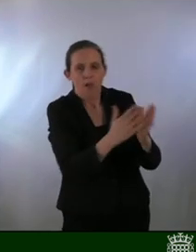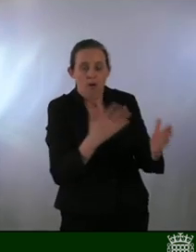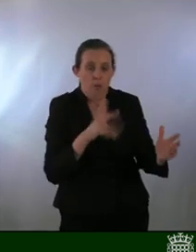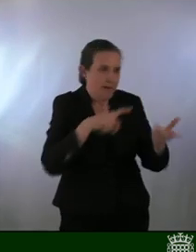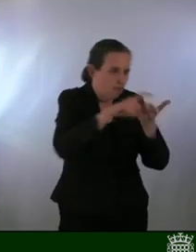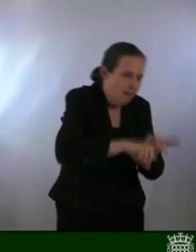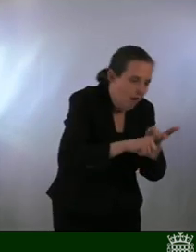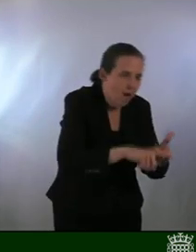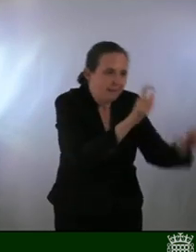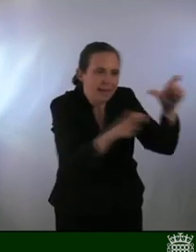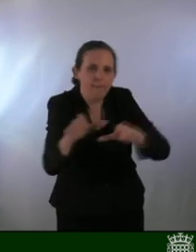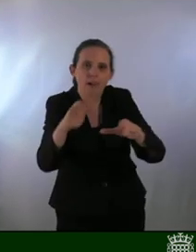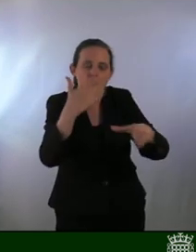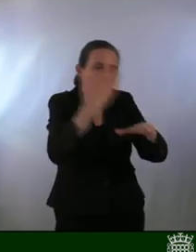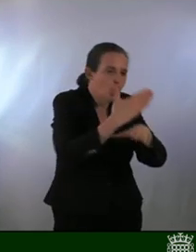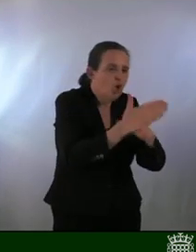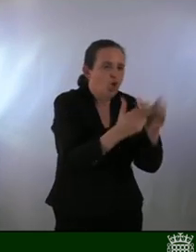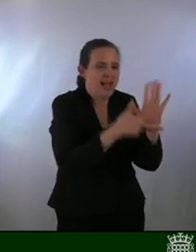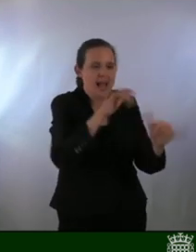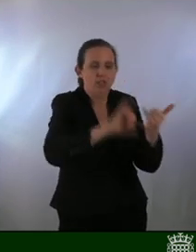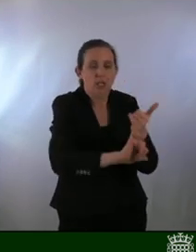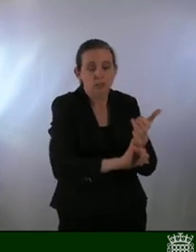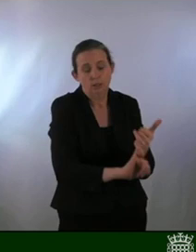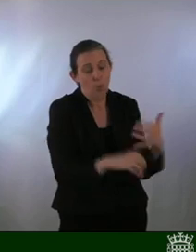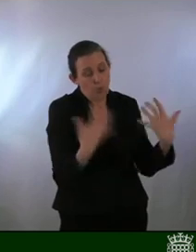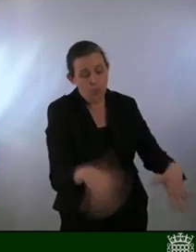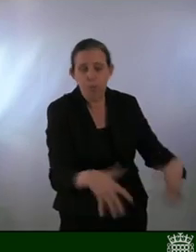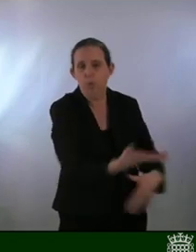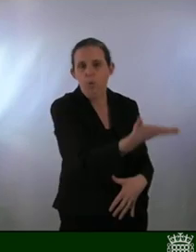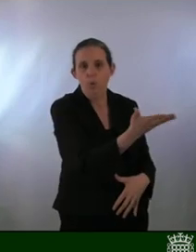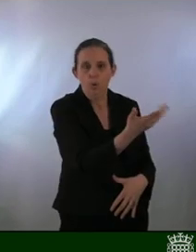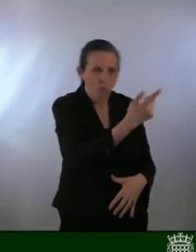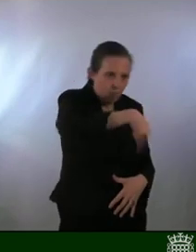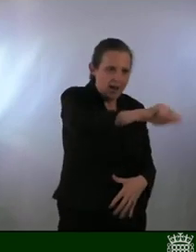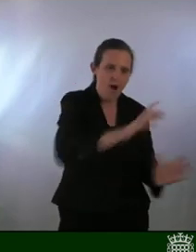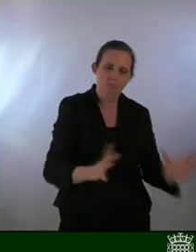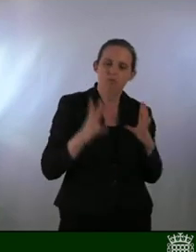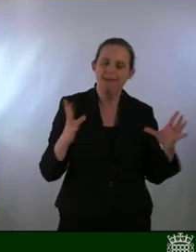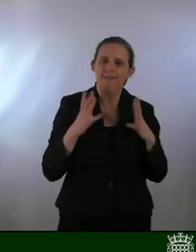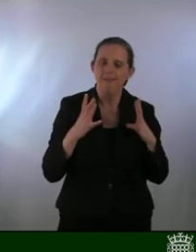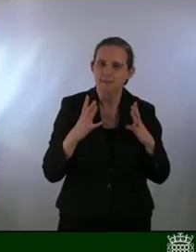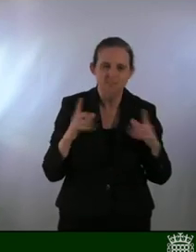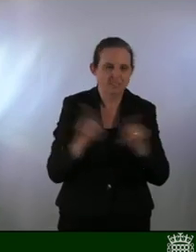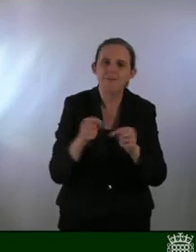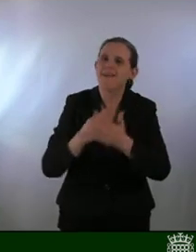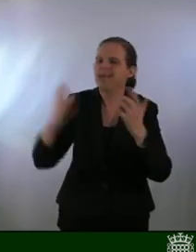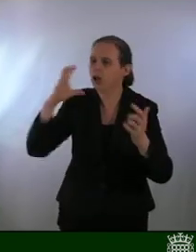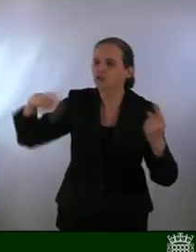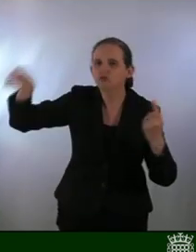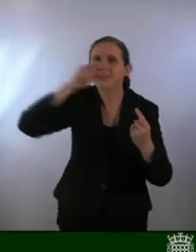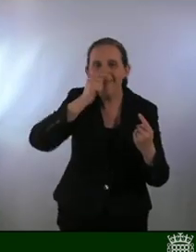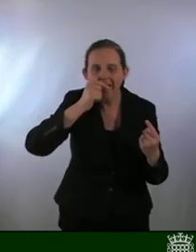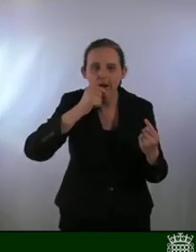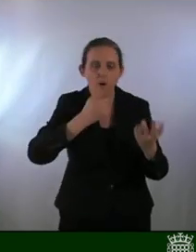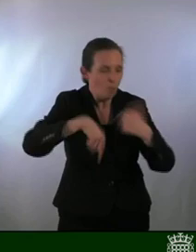work in the NHS, and thanks to the NHS, we are as well prepared as any nation can be, and by some measures,